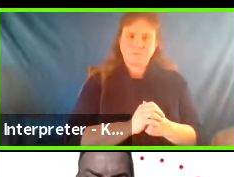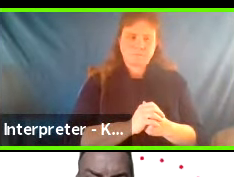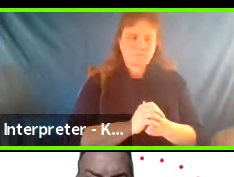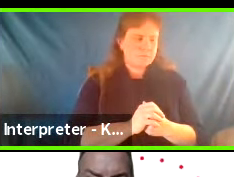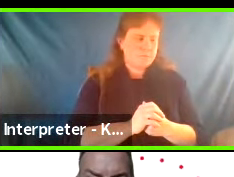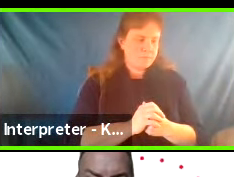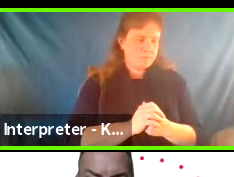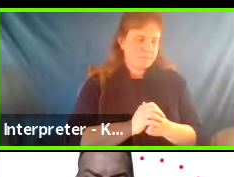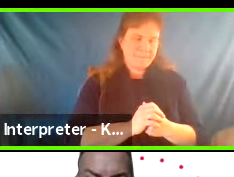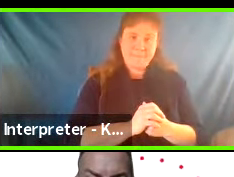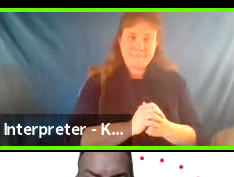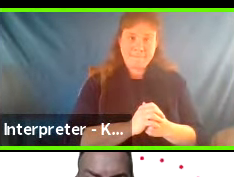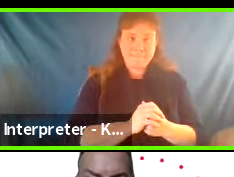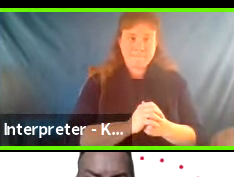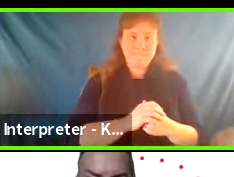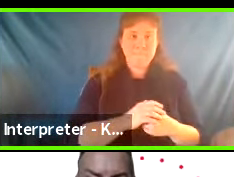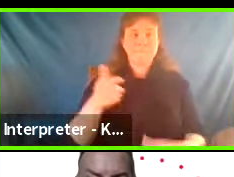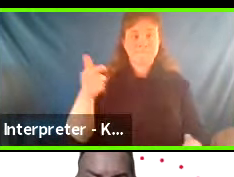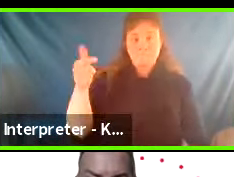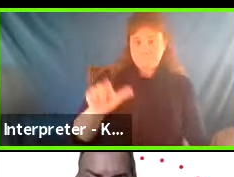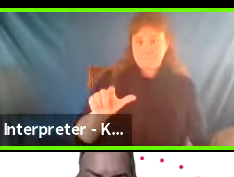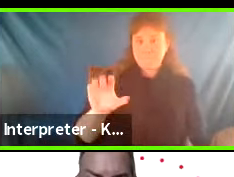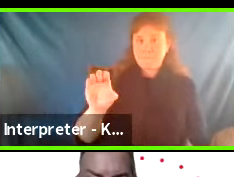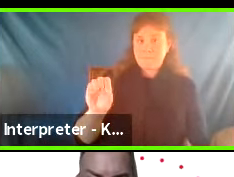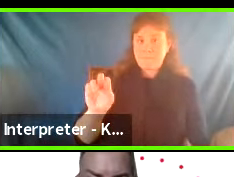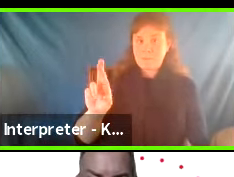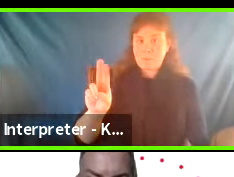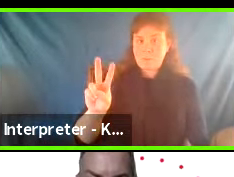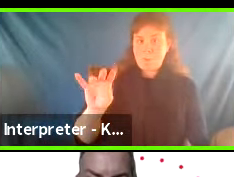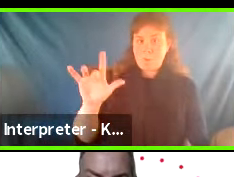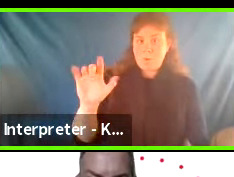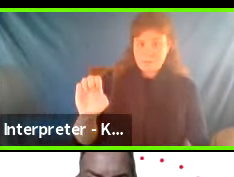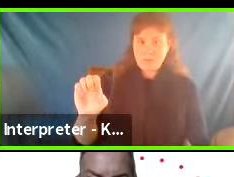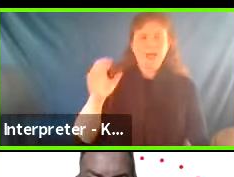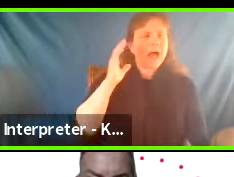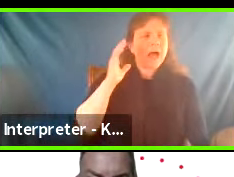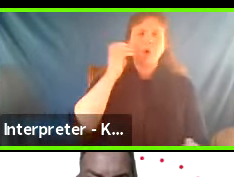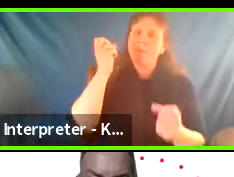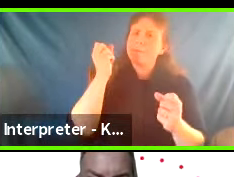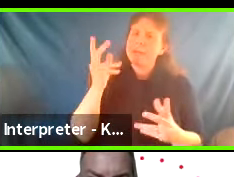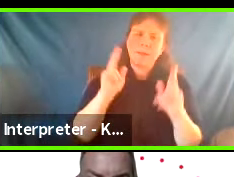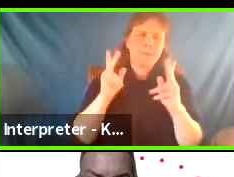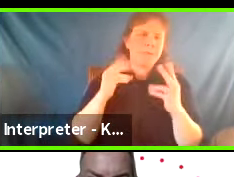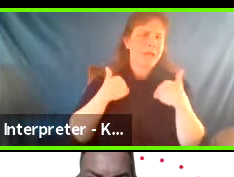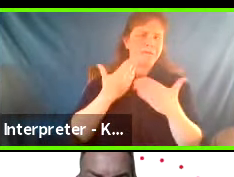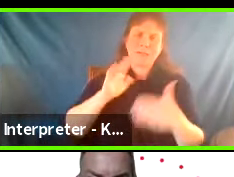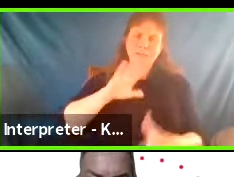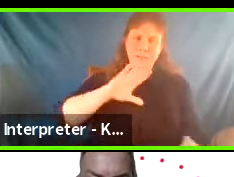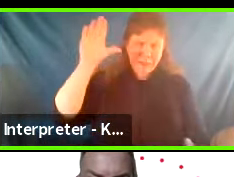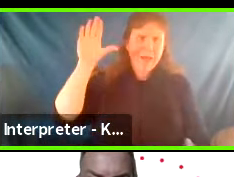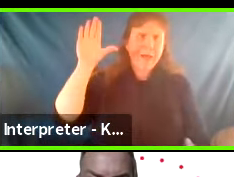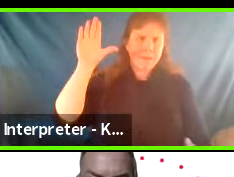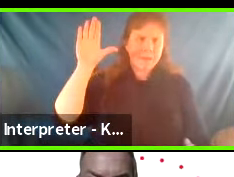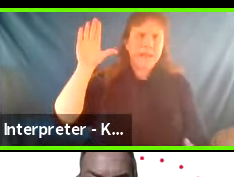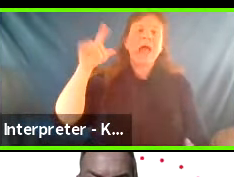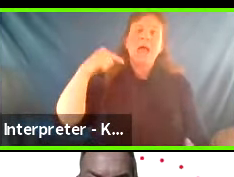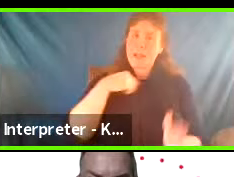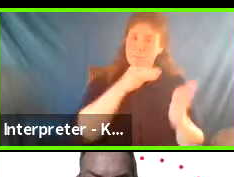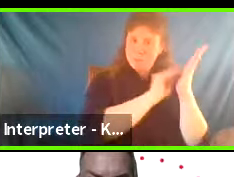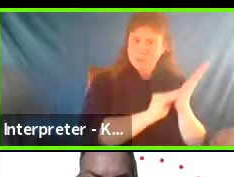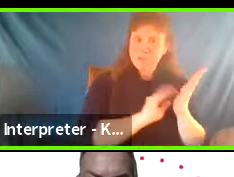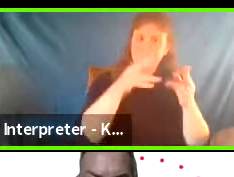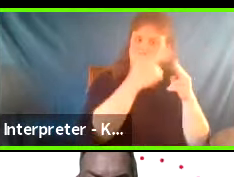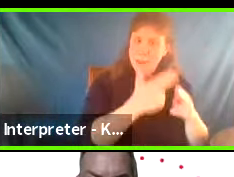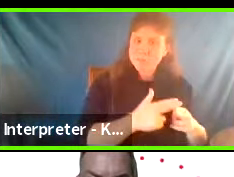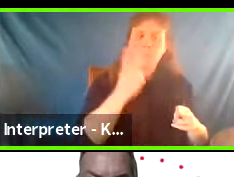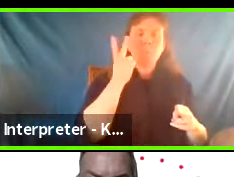Okay, let's move on to Orville and then we'll go to G. And I know a number of you have your hands up and I've got you recorded. We'll see how much we can